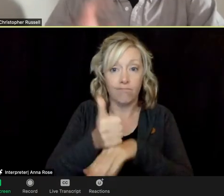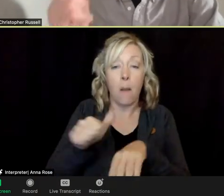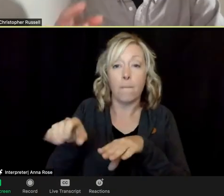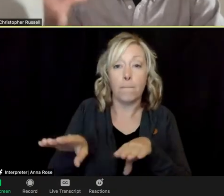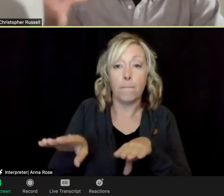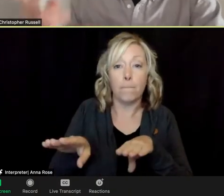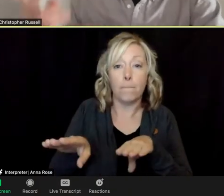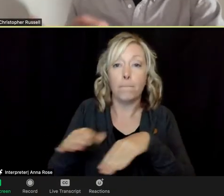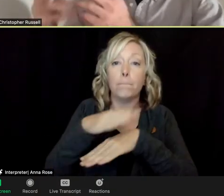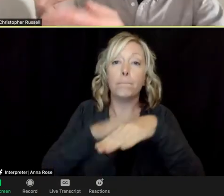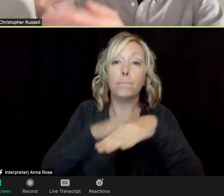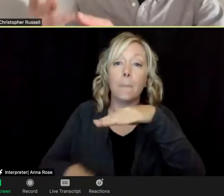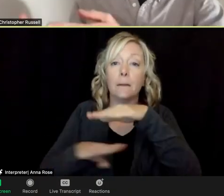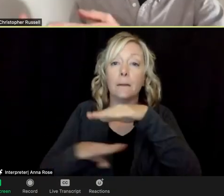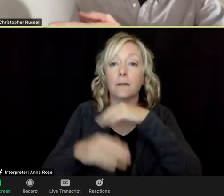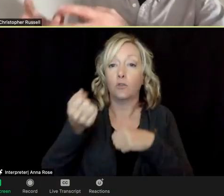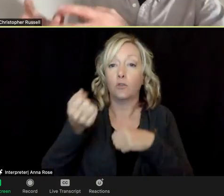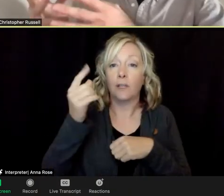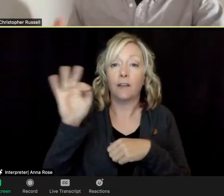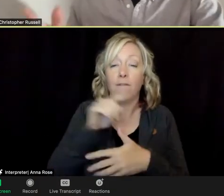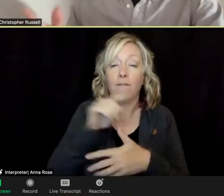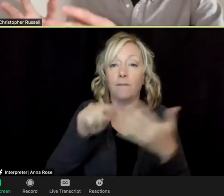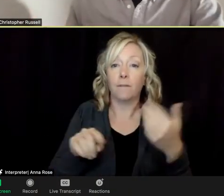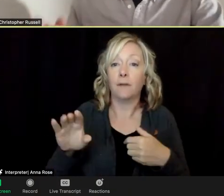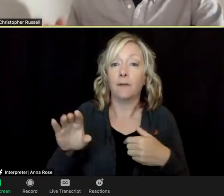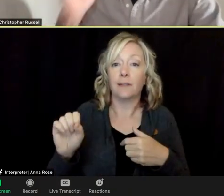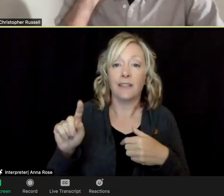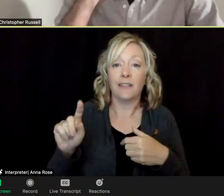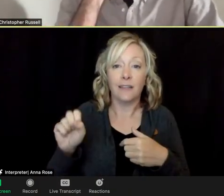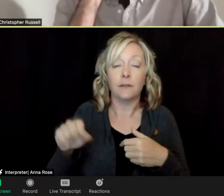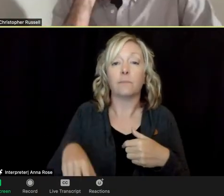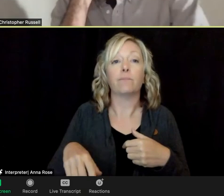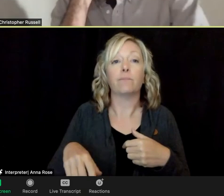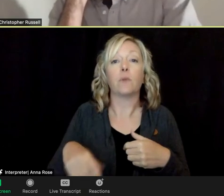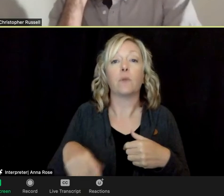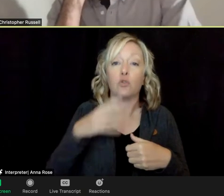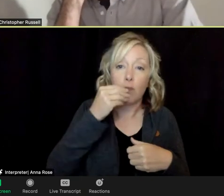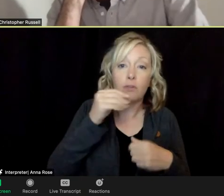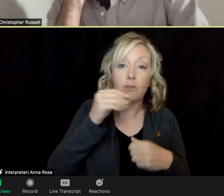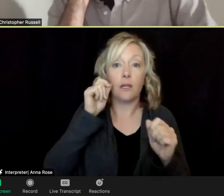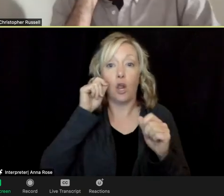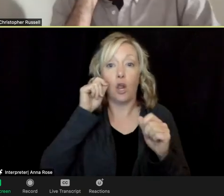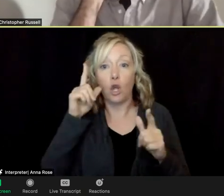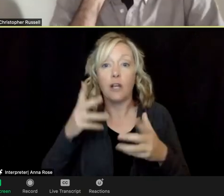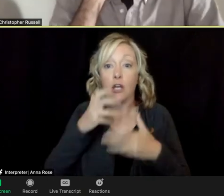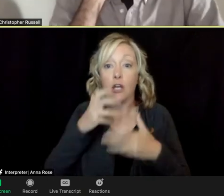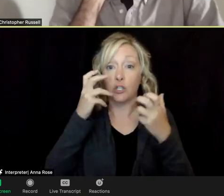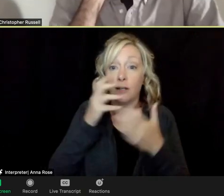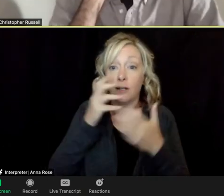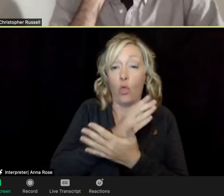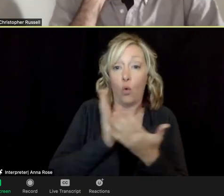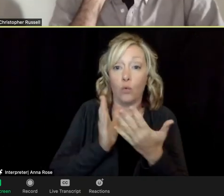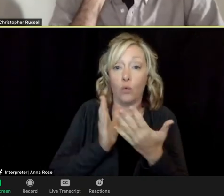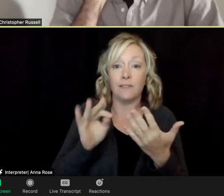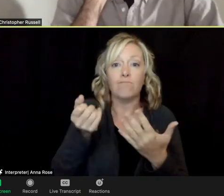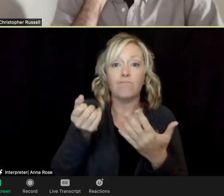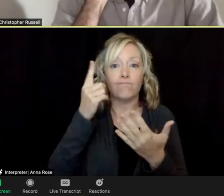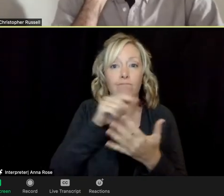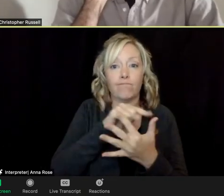are, drowsy, alert, agitated, whatever, if you have a basic idea of what those terms